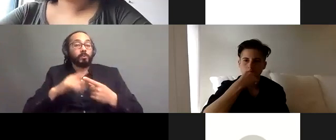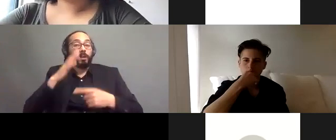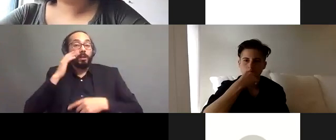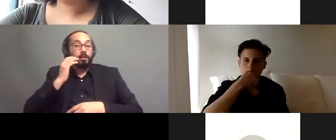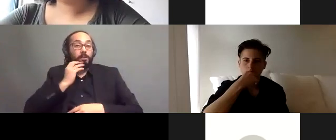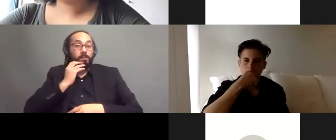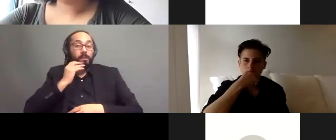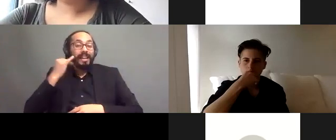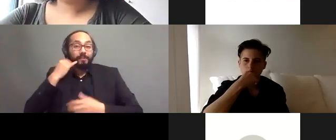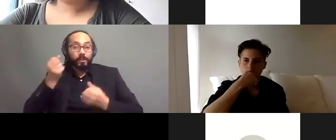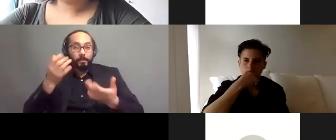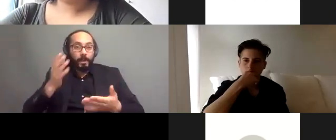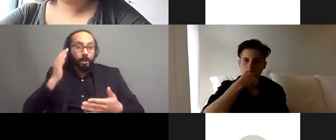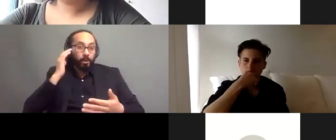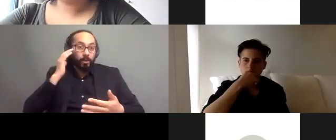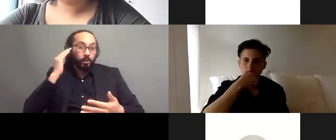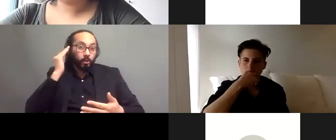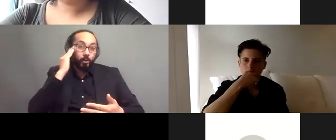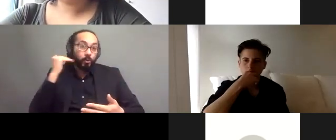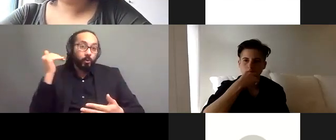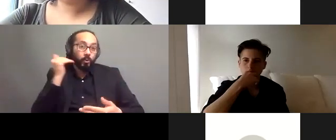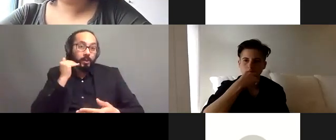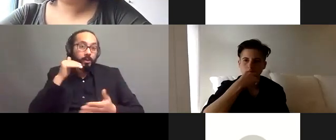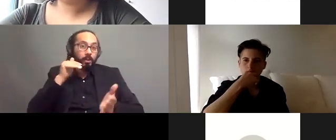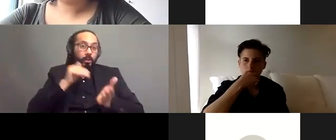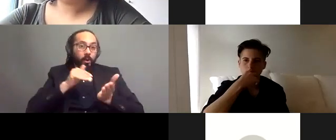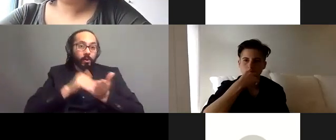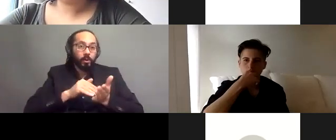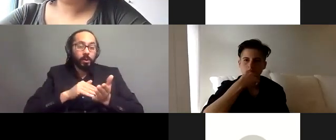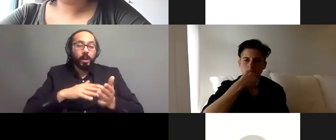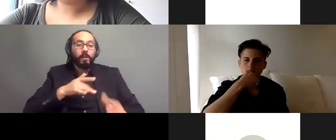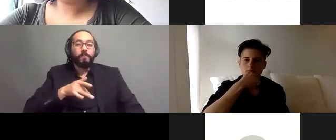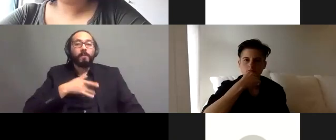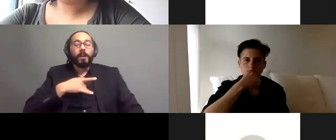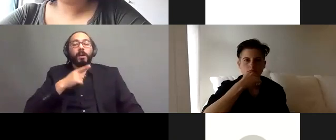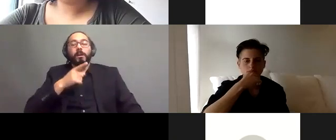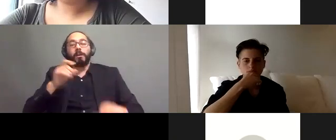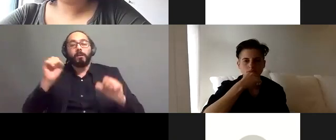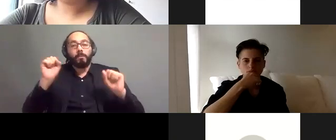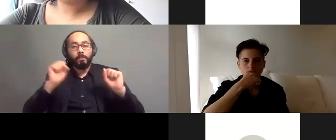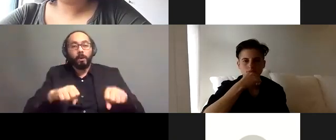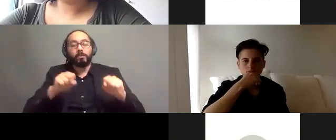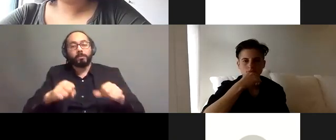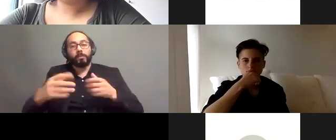Korean born and raised doctors, then I'll feel they might be part of my community as well. And